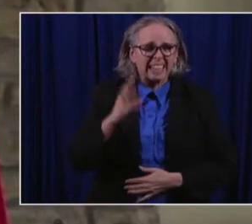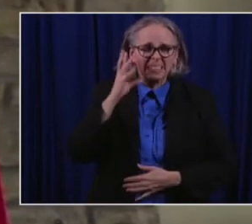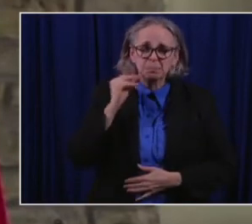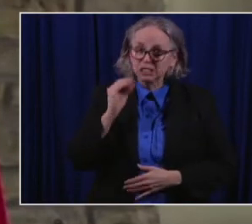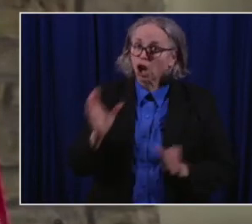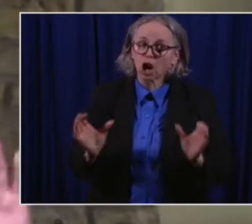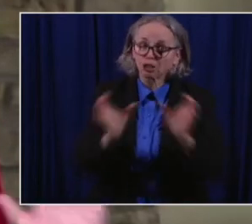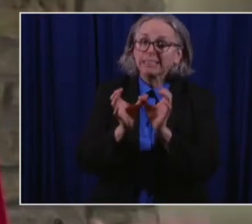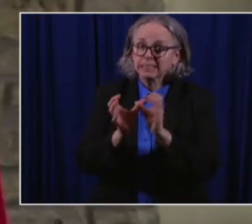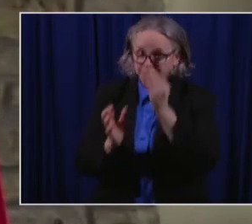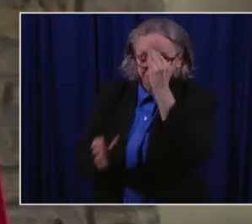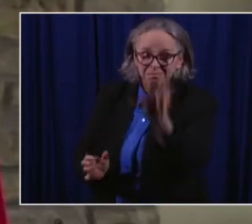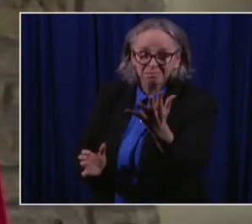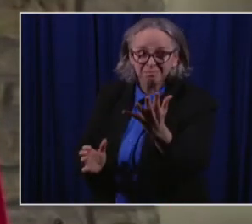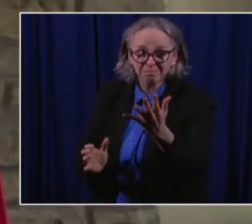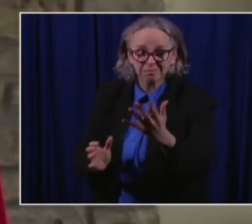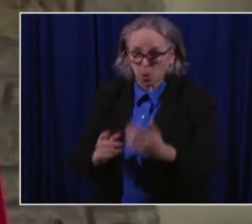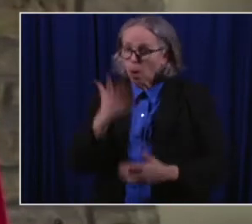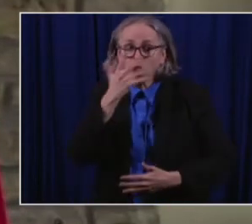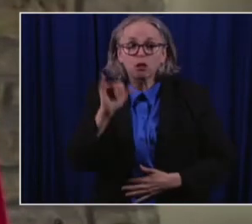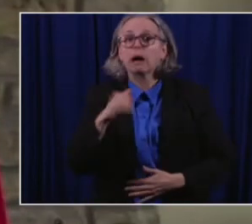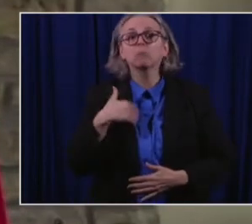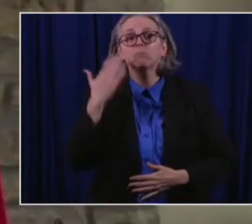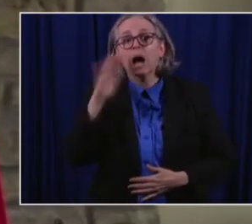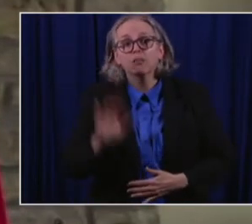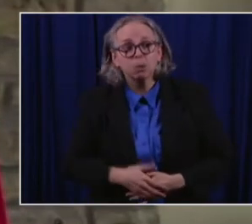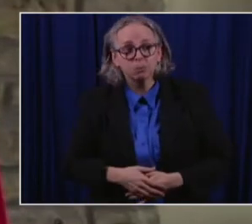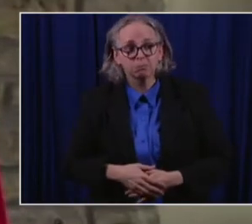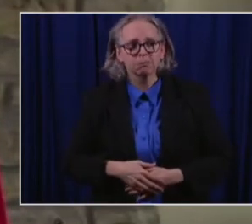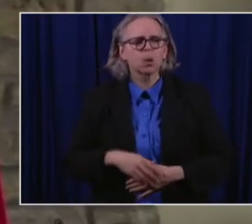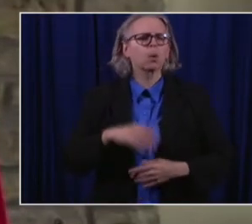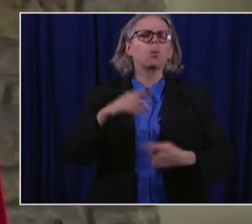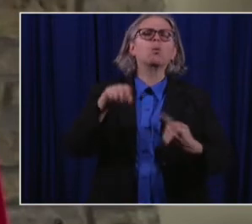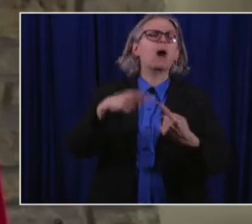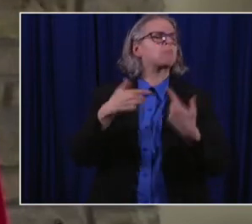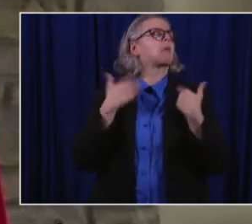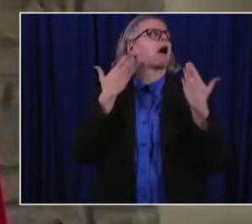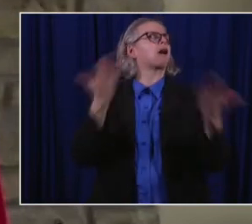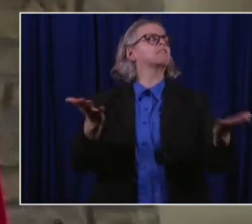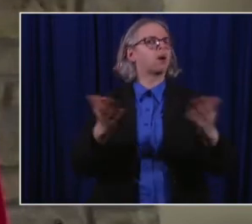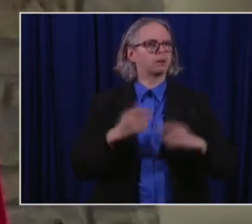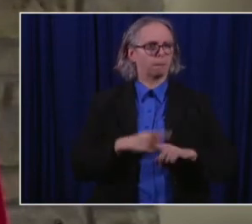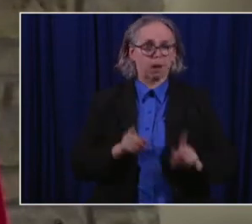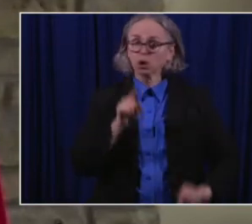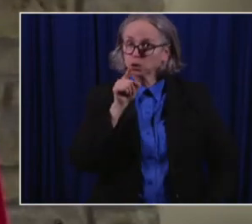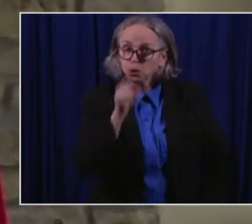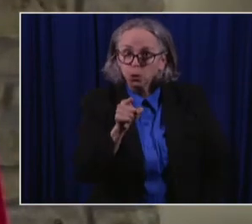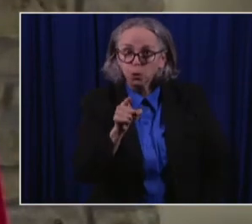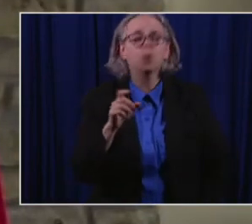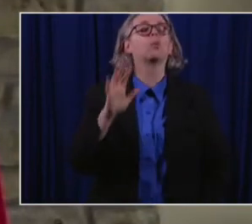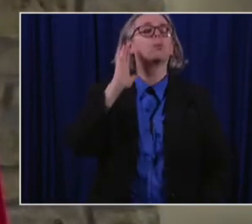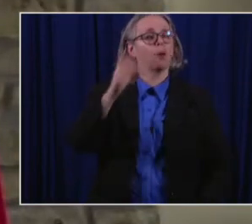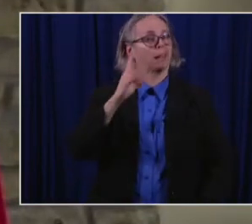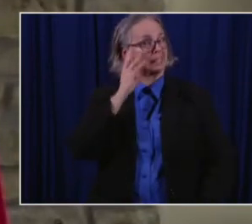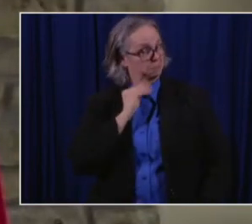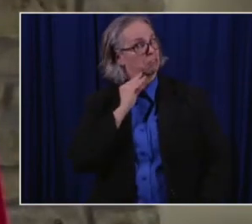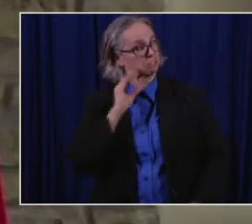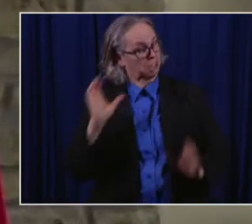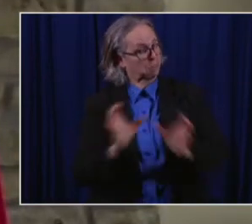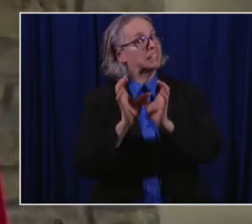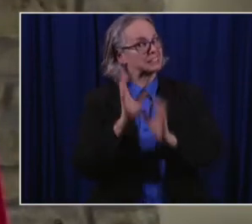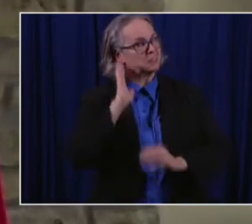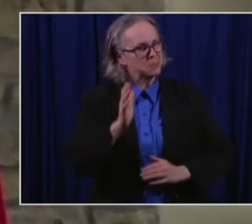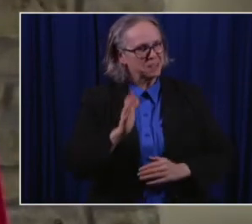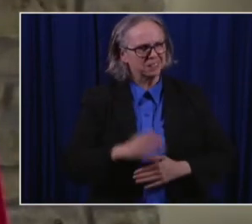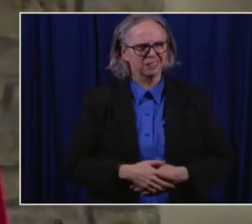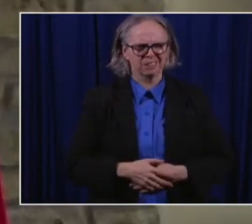be. It may be on day 4, it may be 2 years into your administration, but you're going to face some crisis. And, we all said, okay, well, I